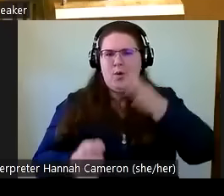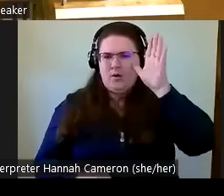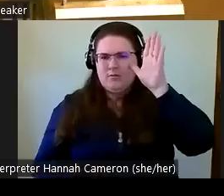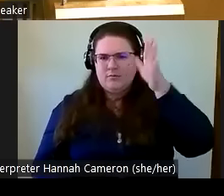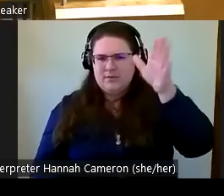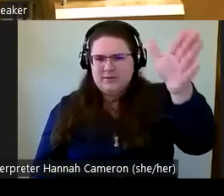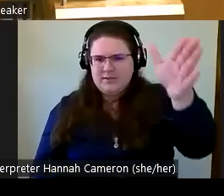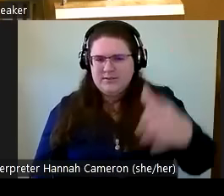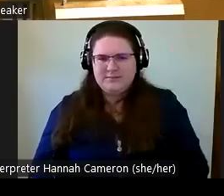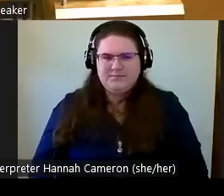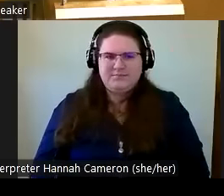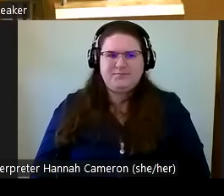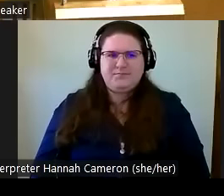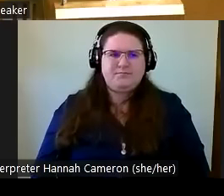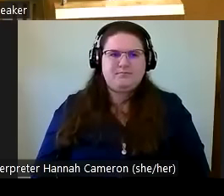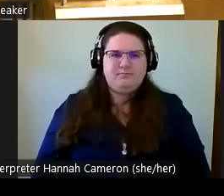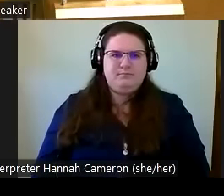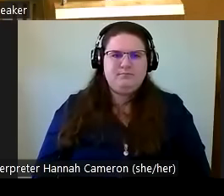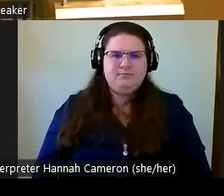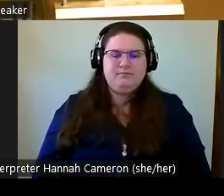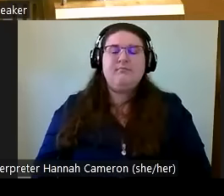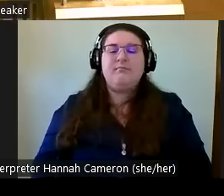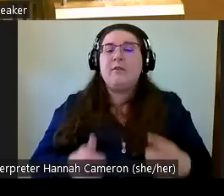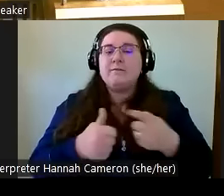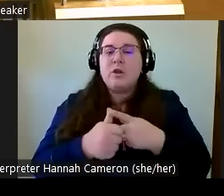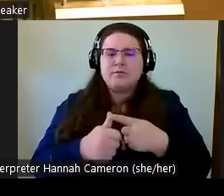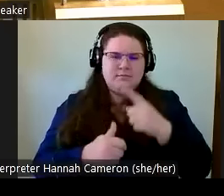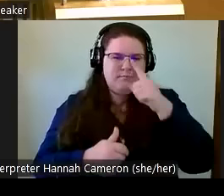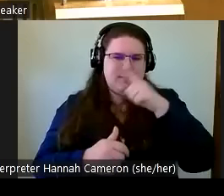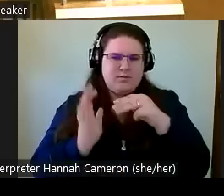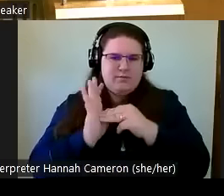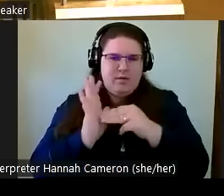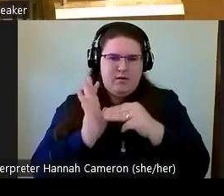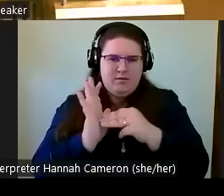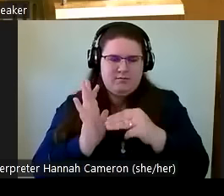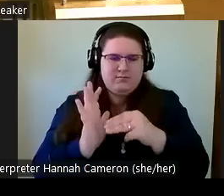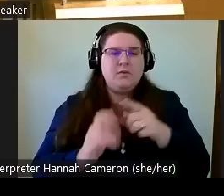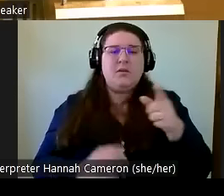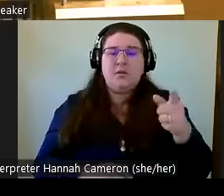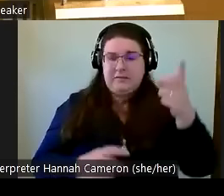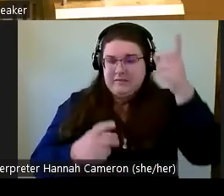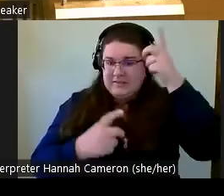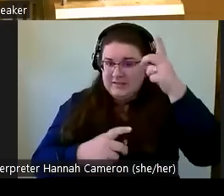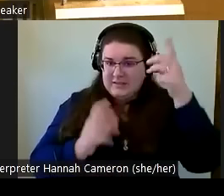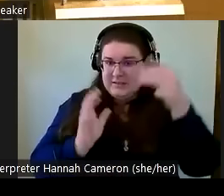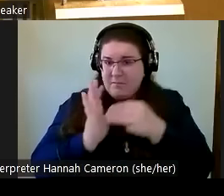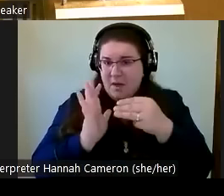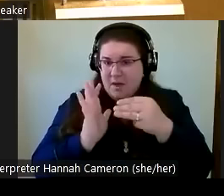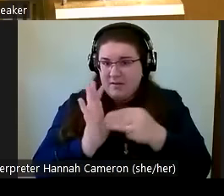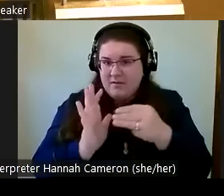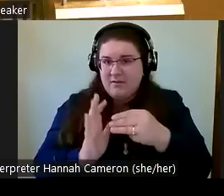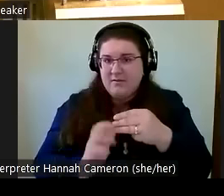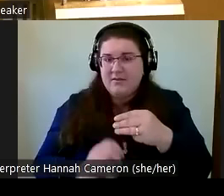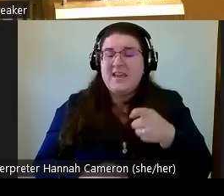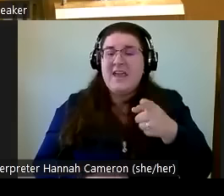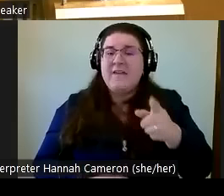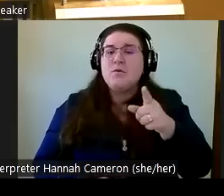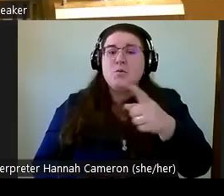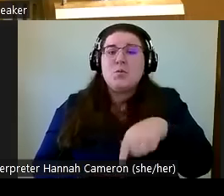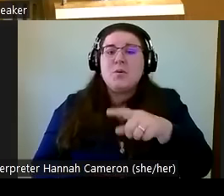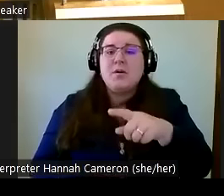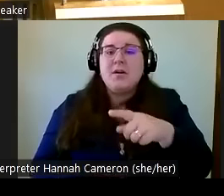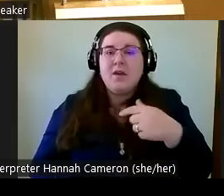models. As I said, this is a disease model. And if I stood up in front of you and told you that we cured Alzheimer's, you should all laugh in my face